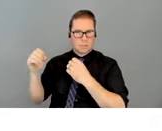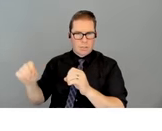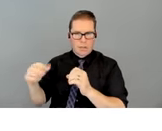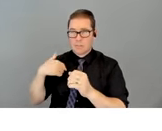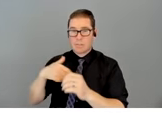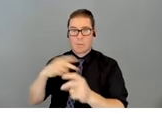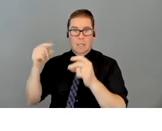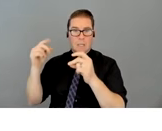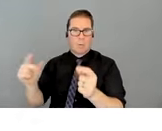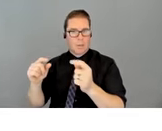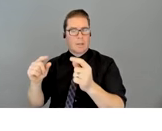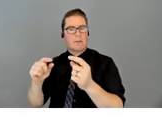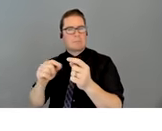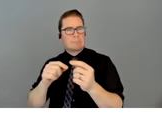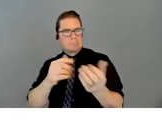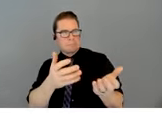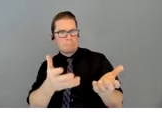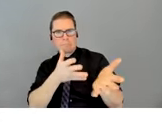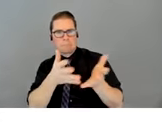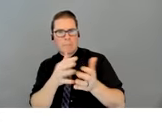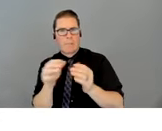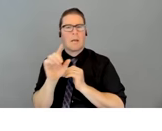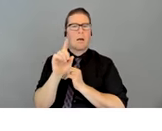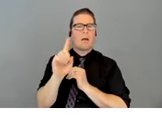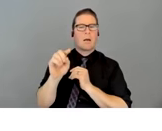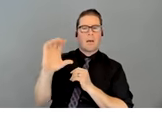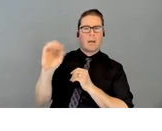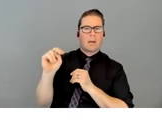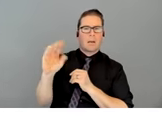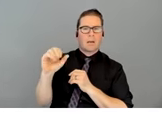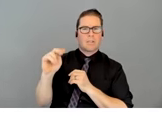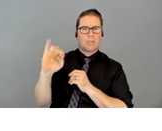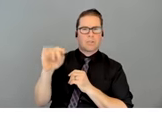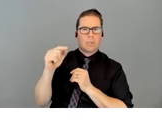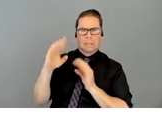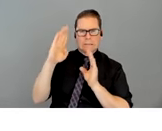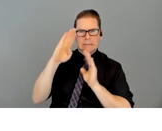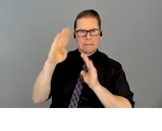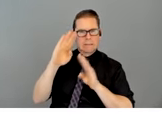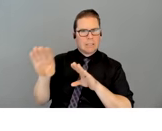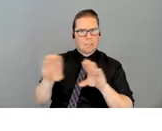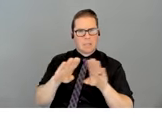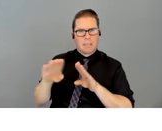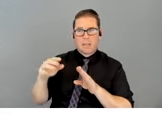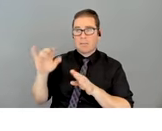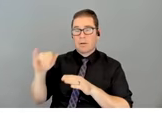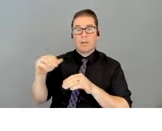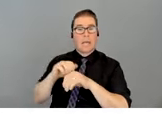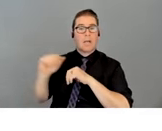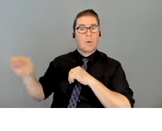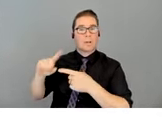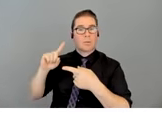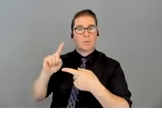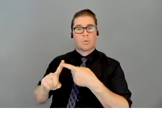behavior, on the other hand, goes to the care team. The care team meets on a bi-monthly basis, and